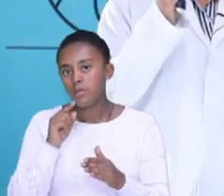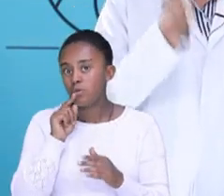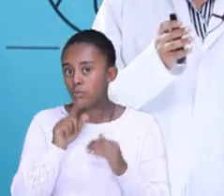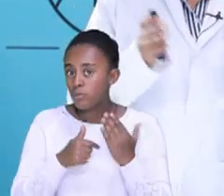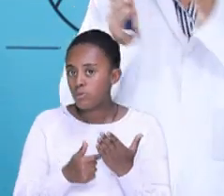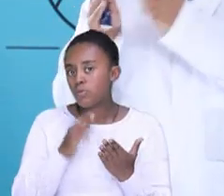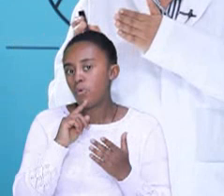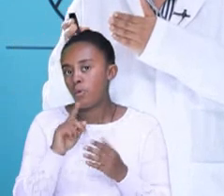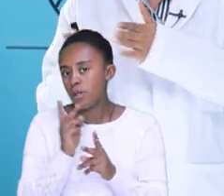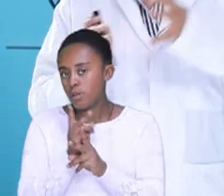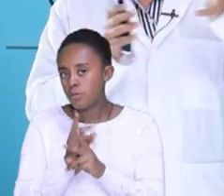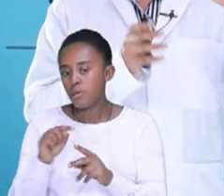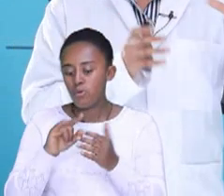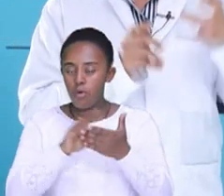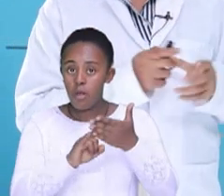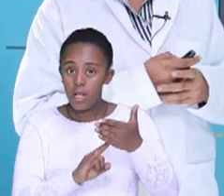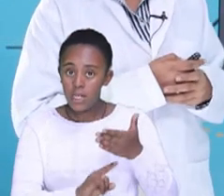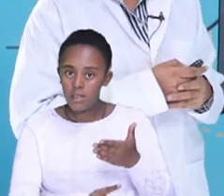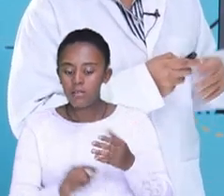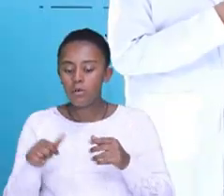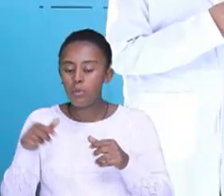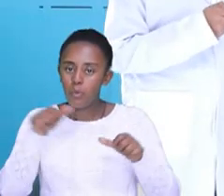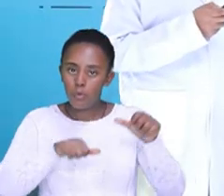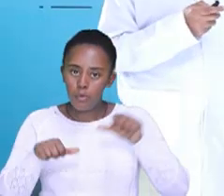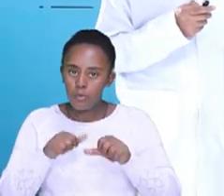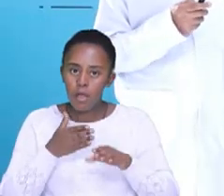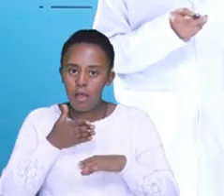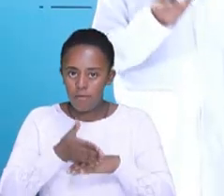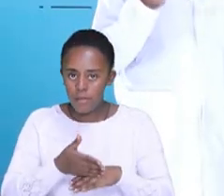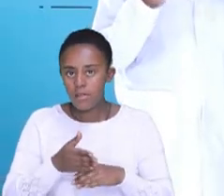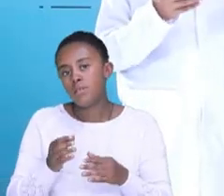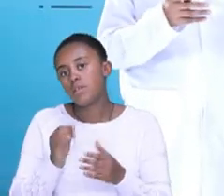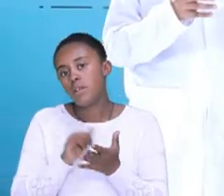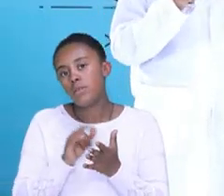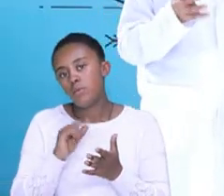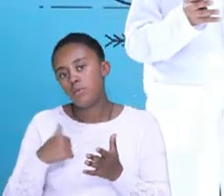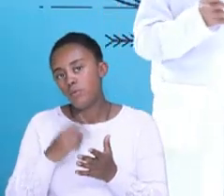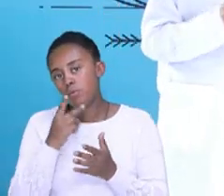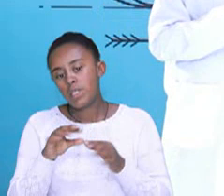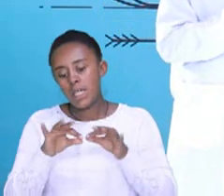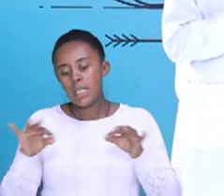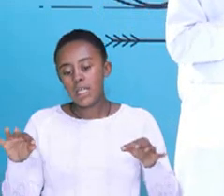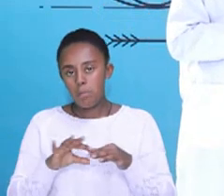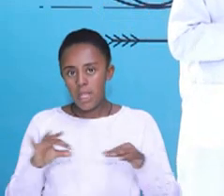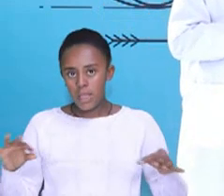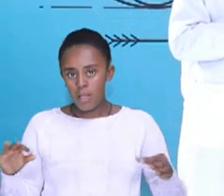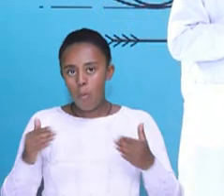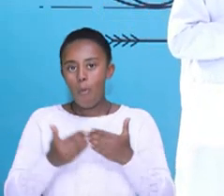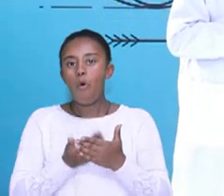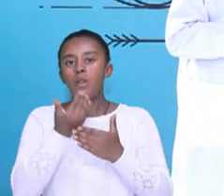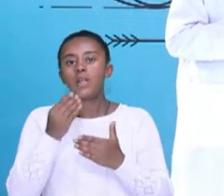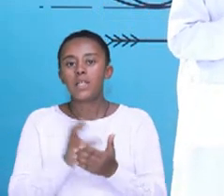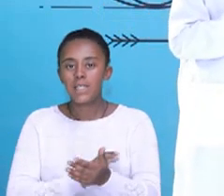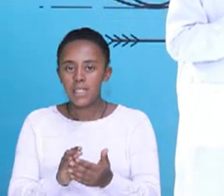are expected to list their contribution. After having that, we have seen the statements of modern